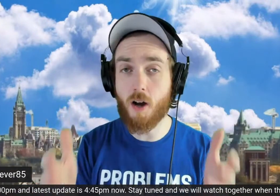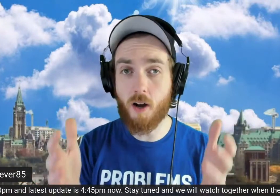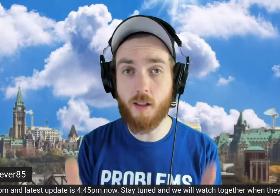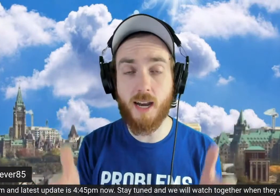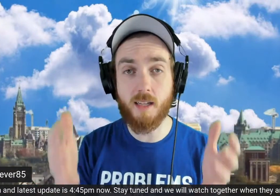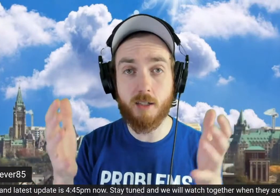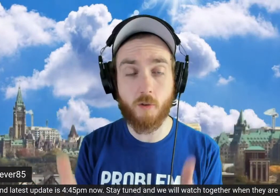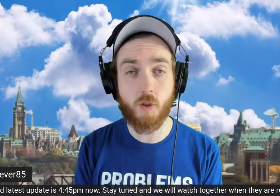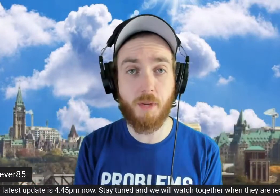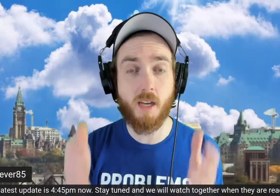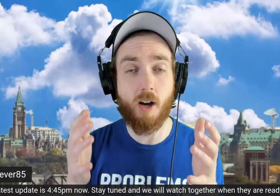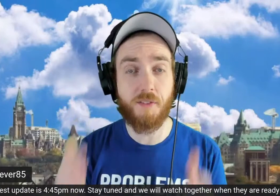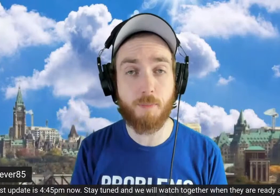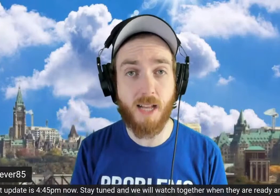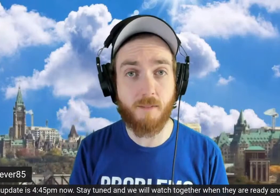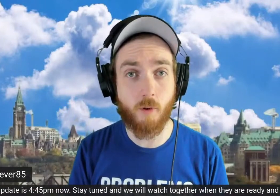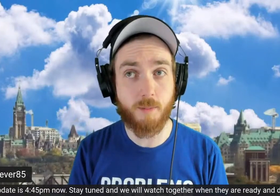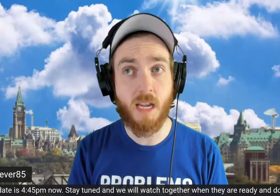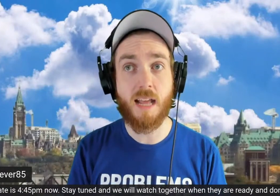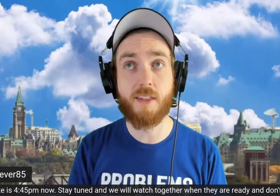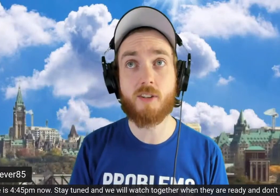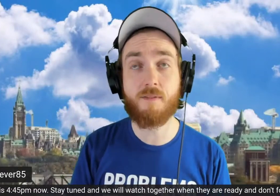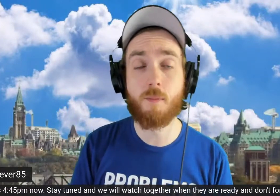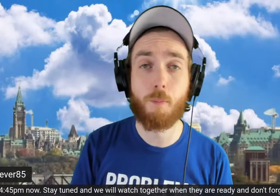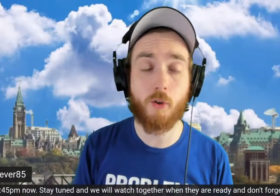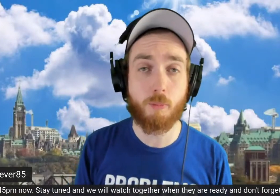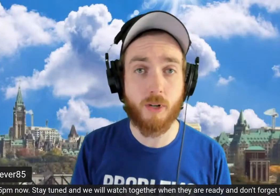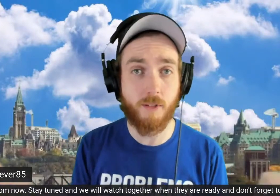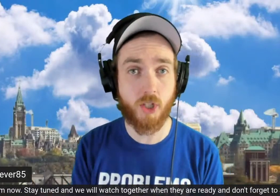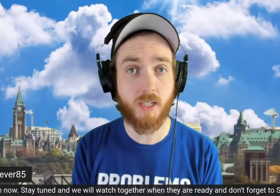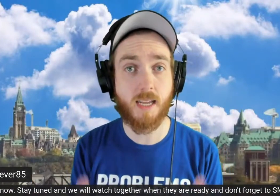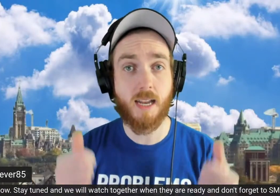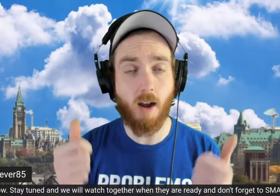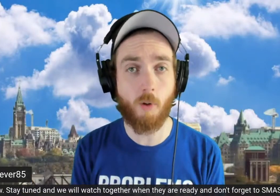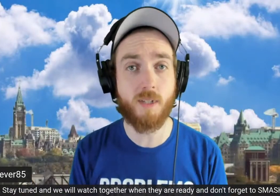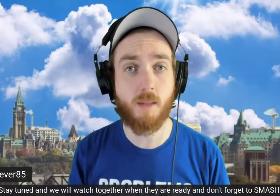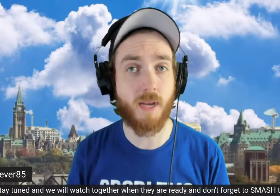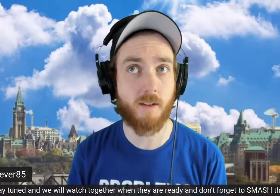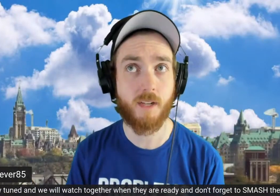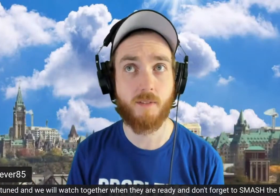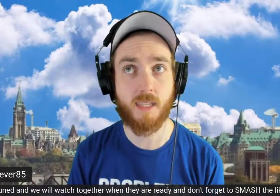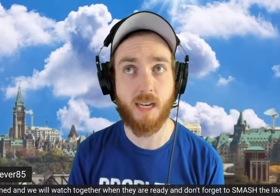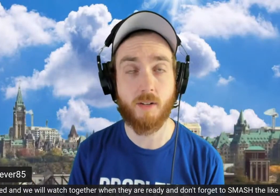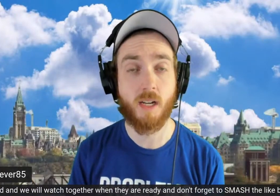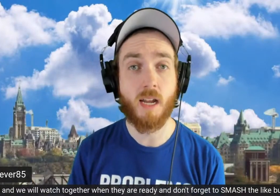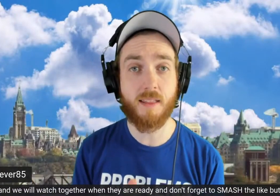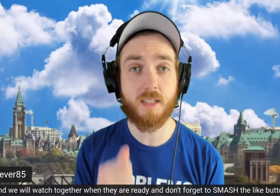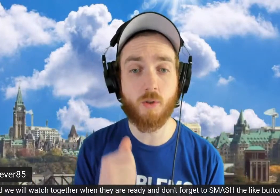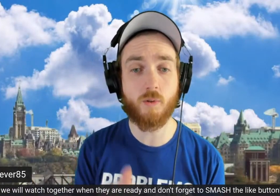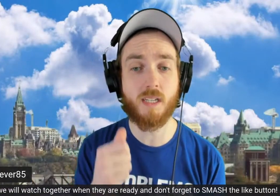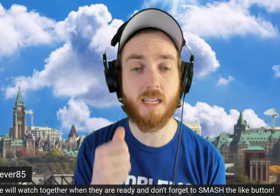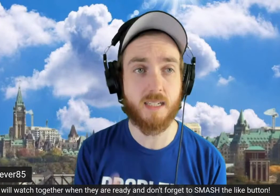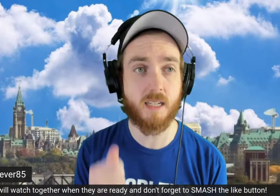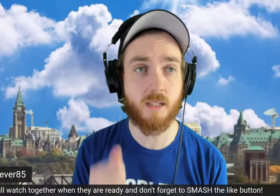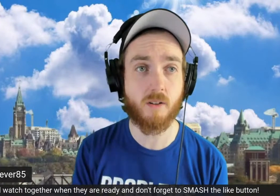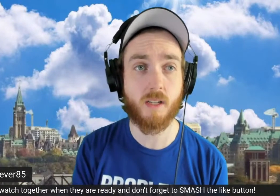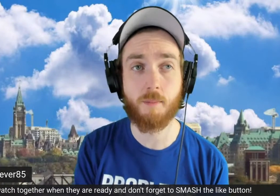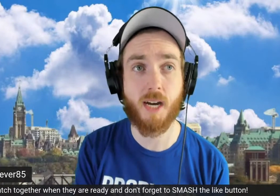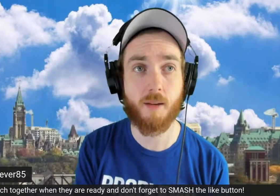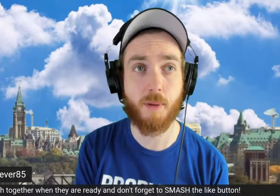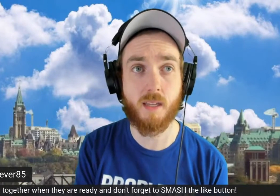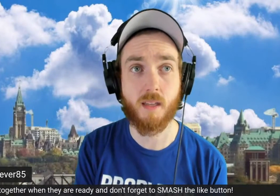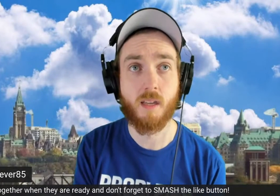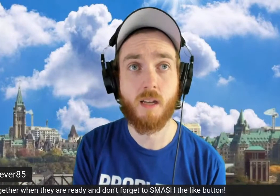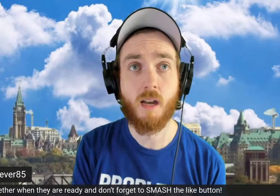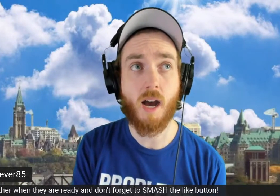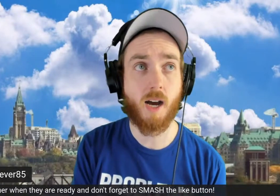developed online on social media on these platforms, and they're given both privileges and always the benefit of the doubt. And this truly is concerning in